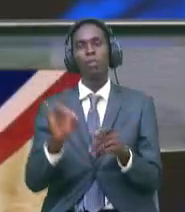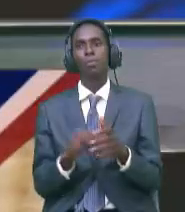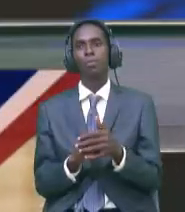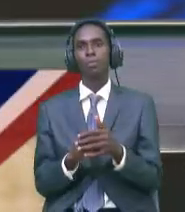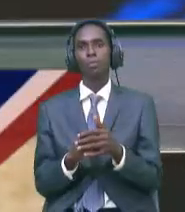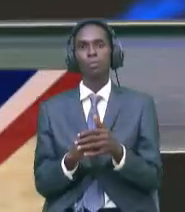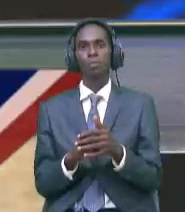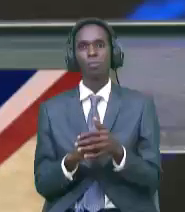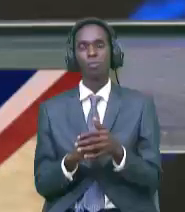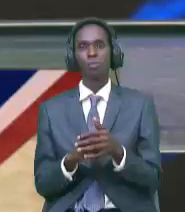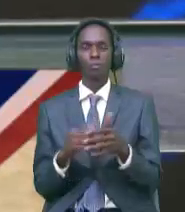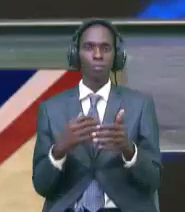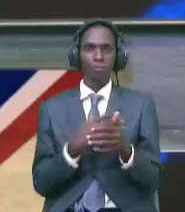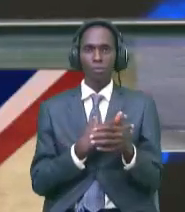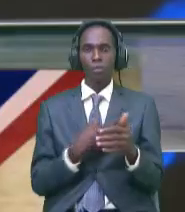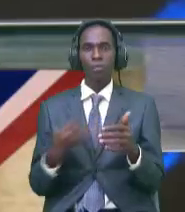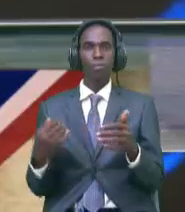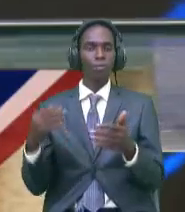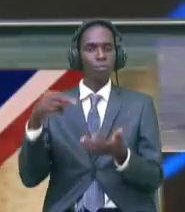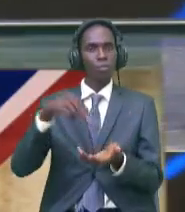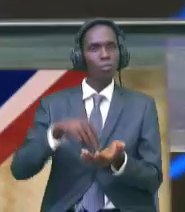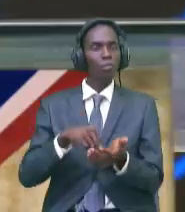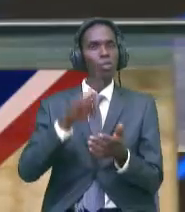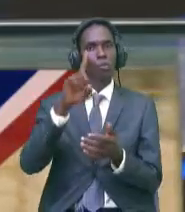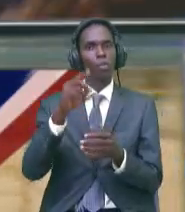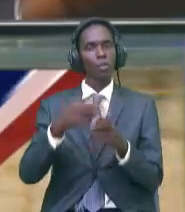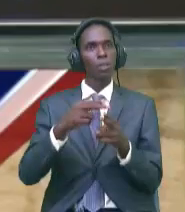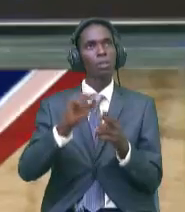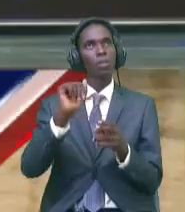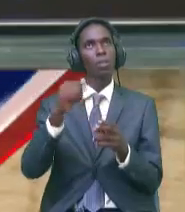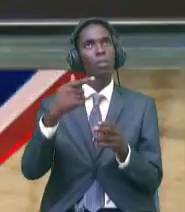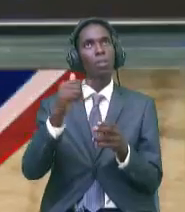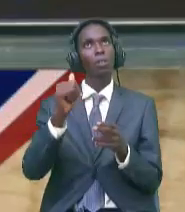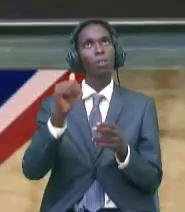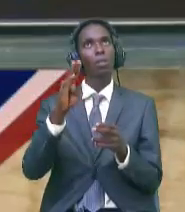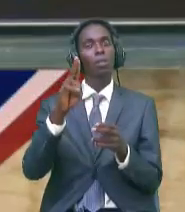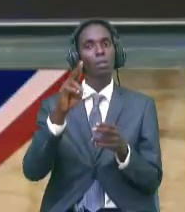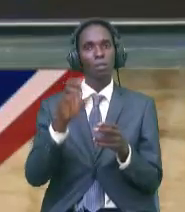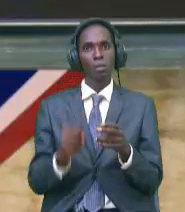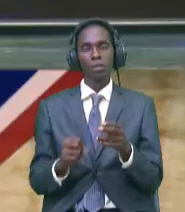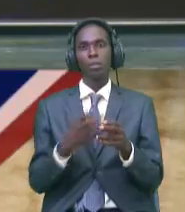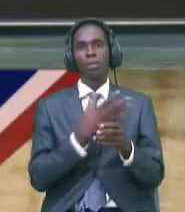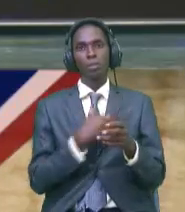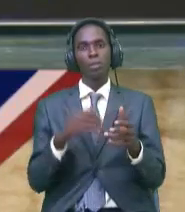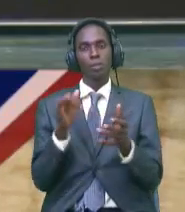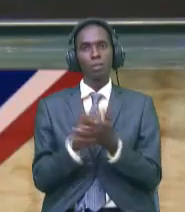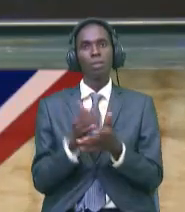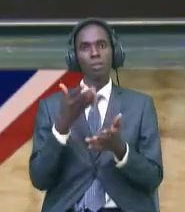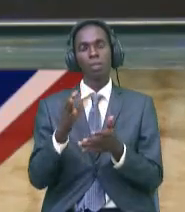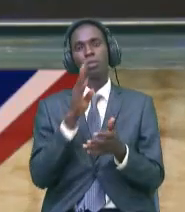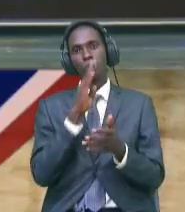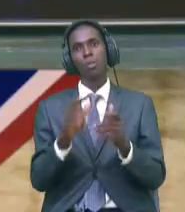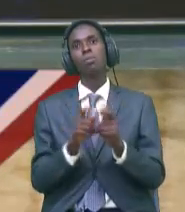And there stood up one of them named Agabus, and signified by the Spirit that there should be great